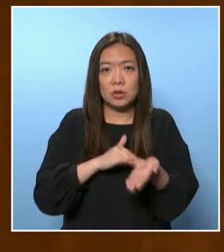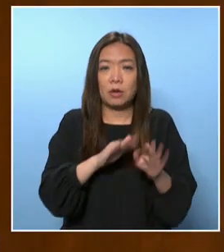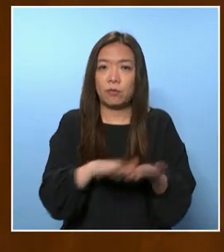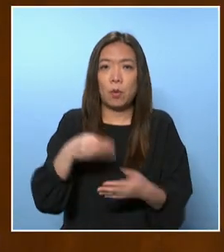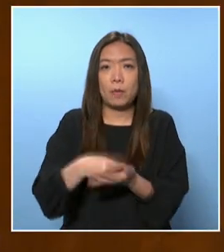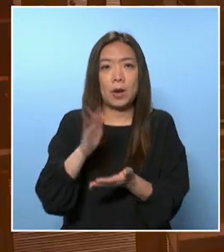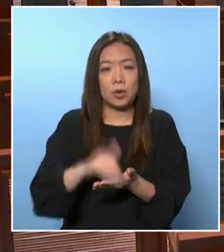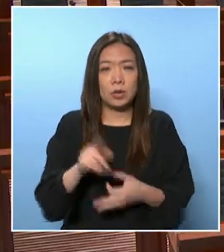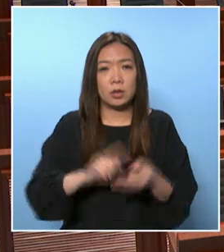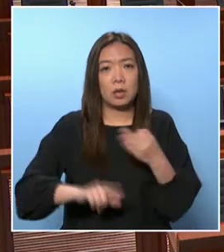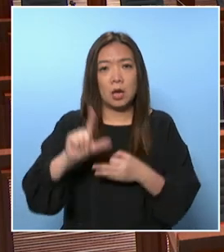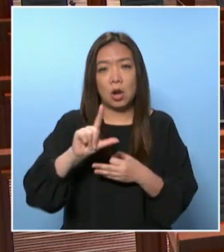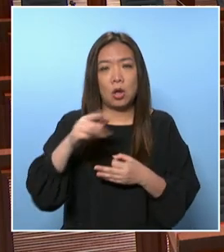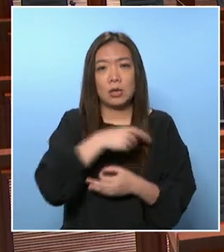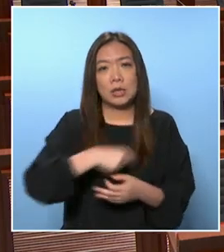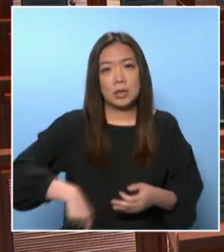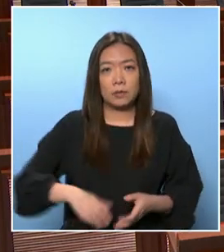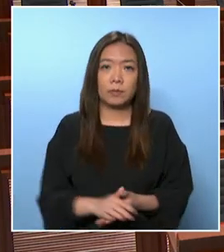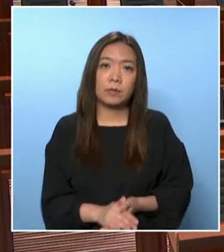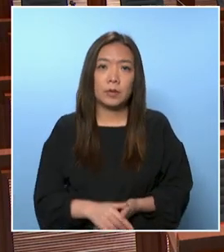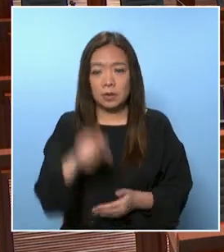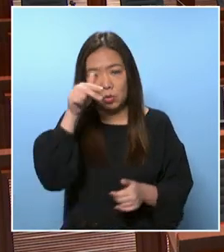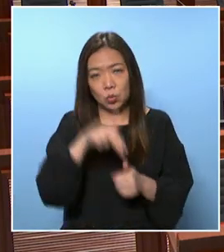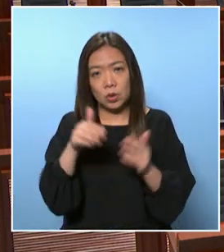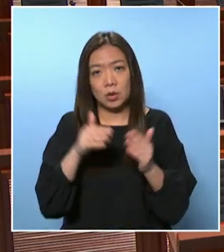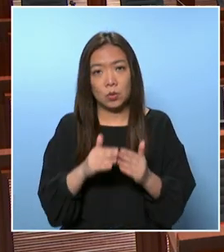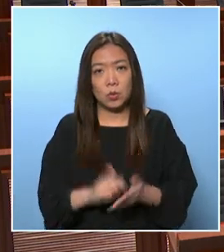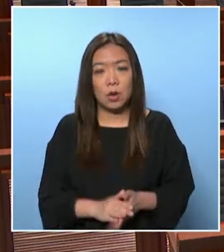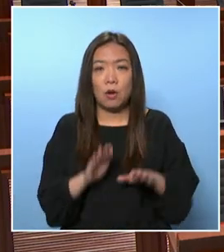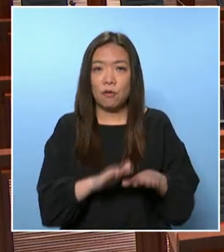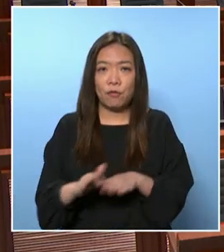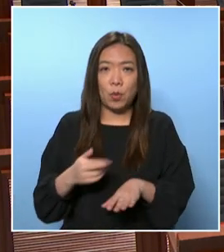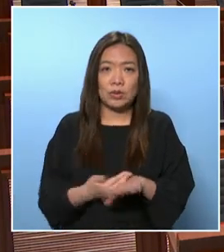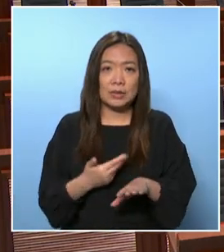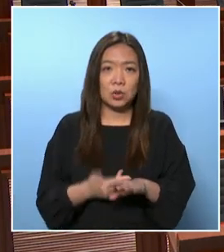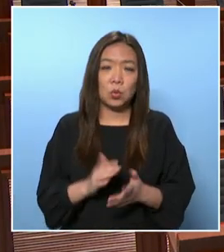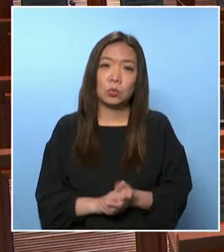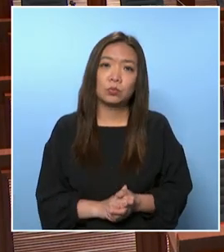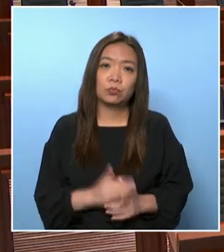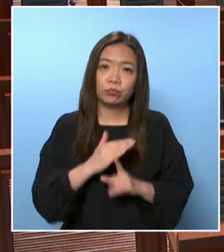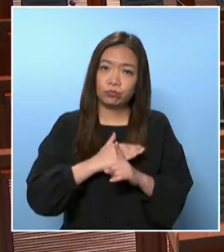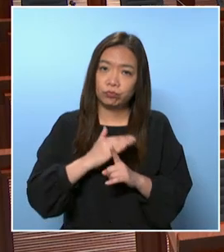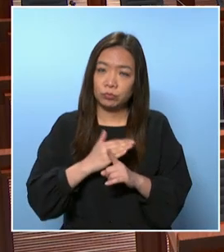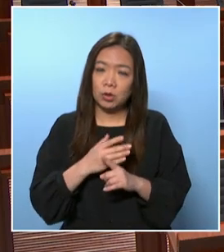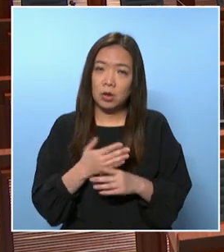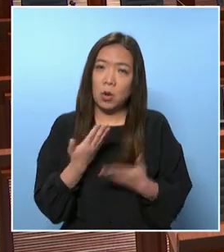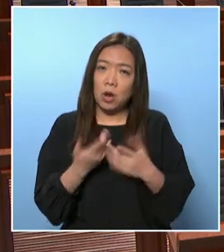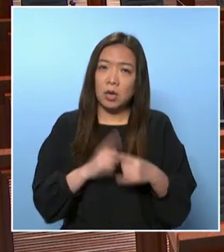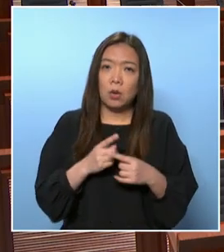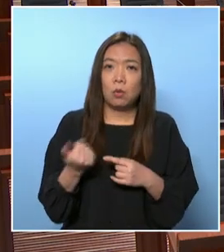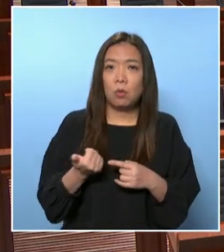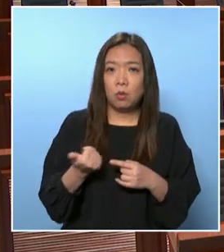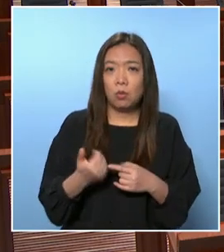mainland. Dr. Priscilla Leung. Chairman, thank you. The quality of service at the HA